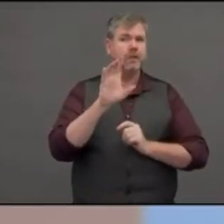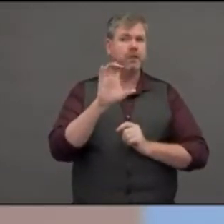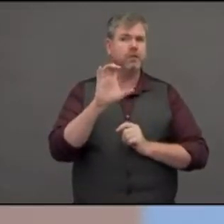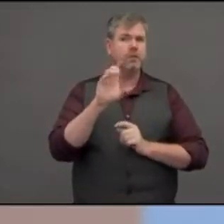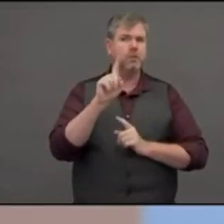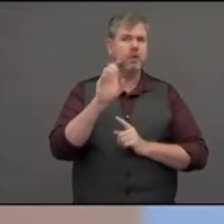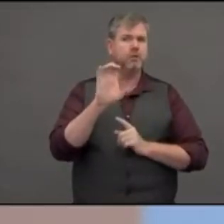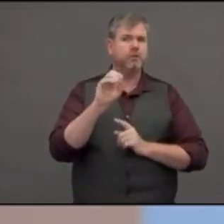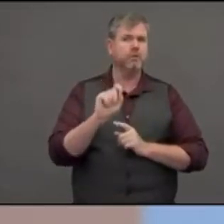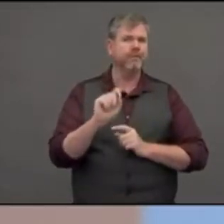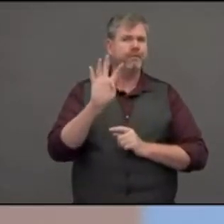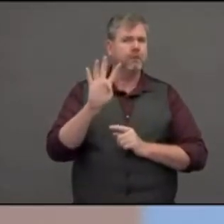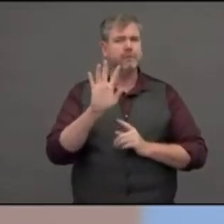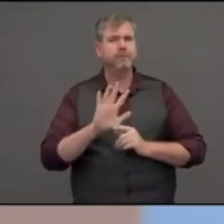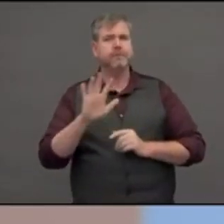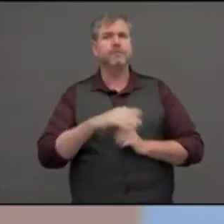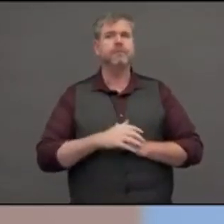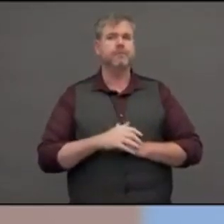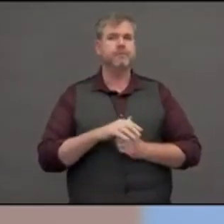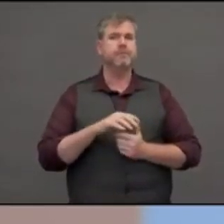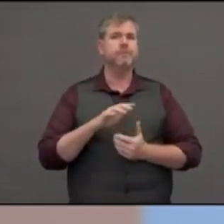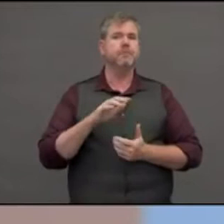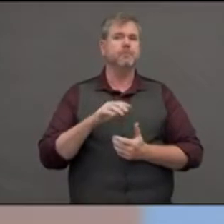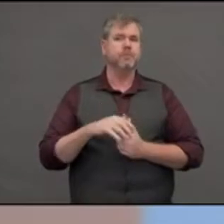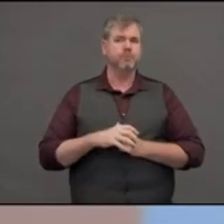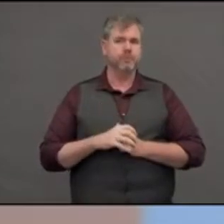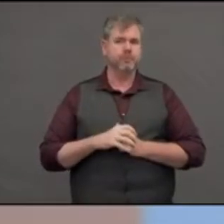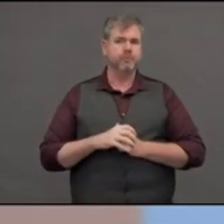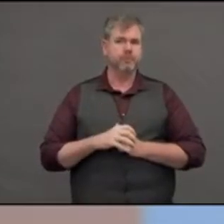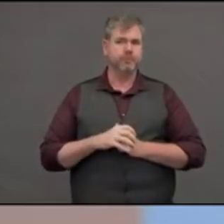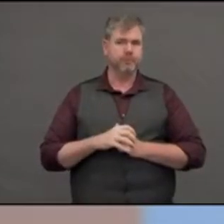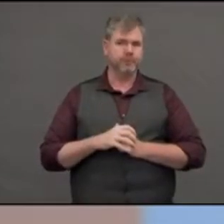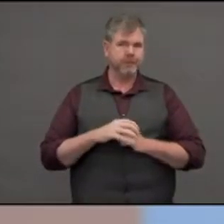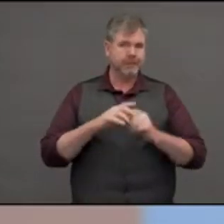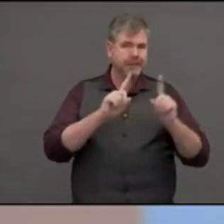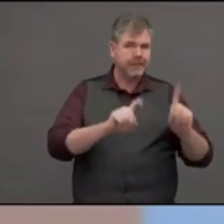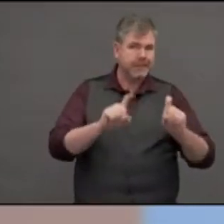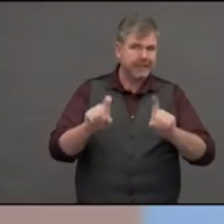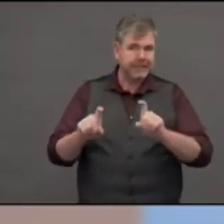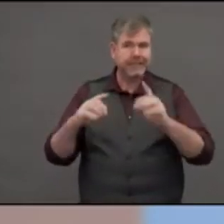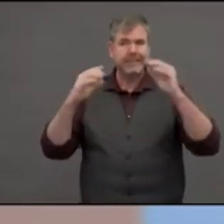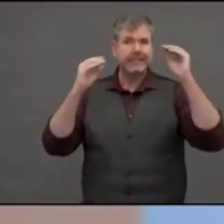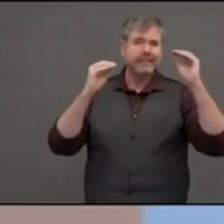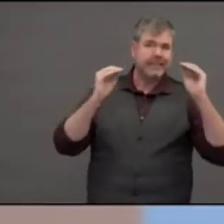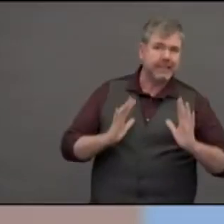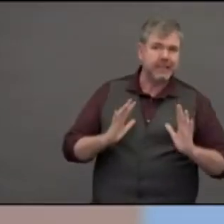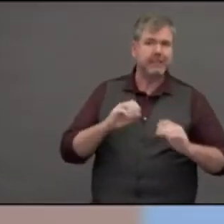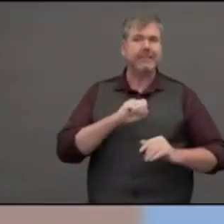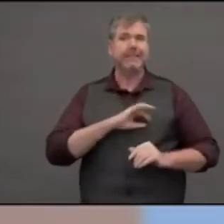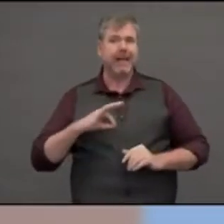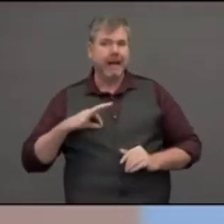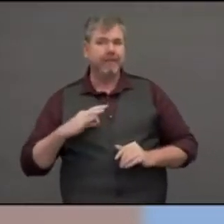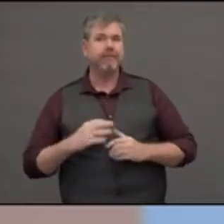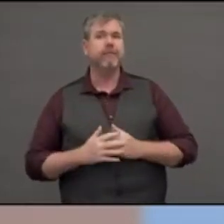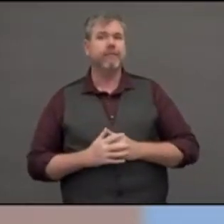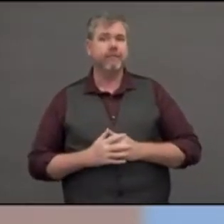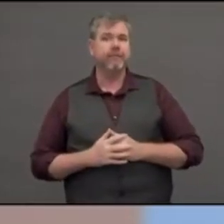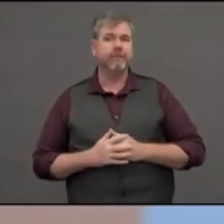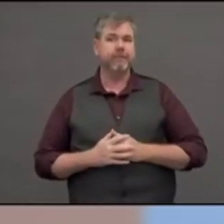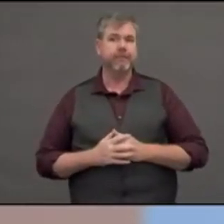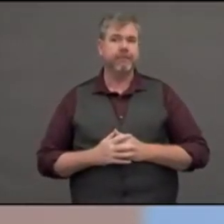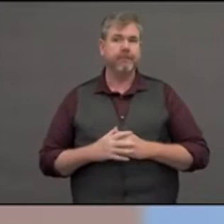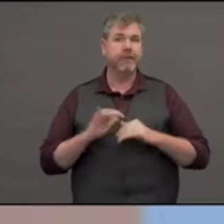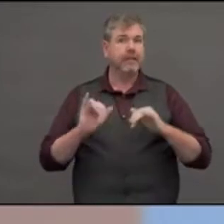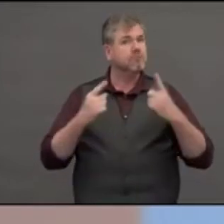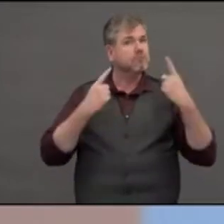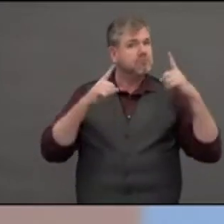to parents and also to staff so they can do that self-reporting before they come in. It's more effective, and it also helps empower, I think, everyone